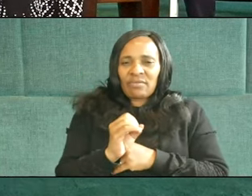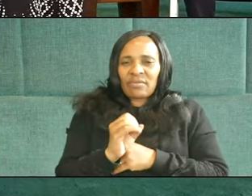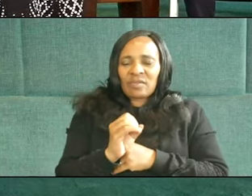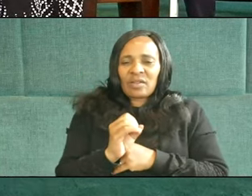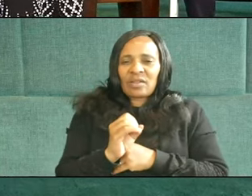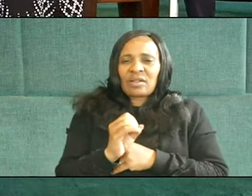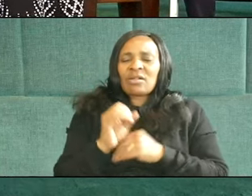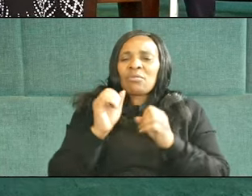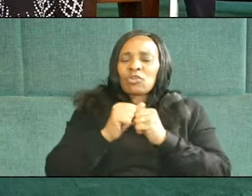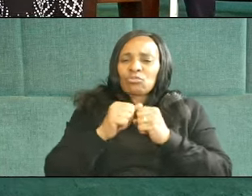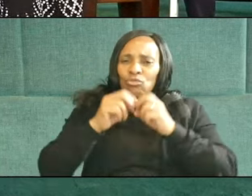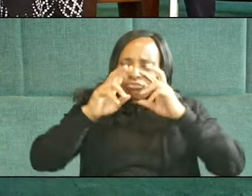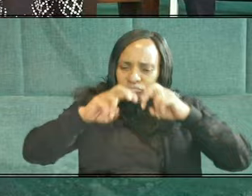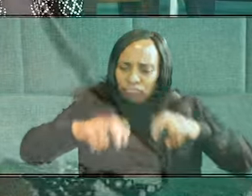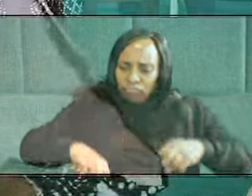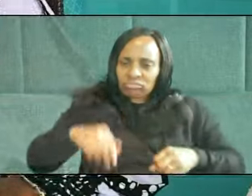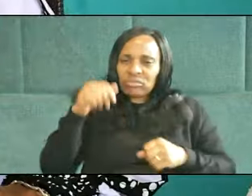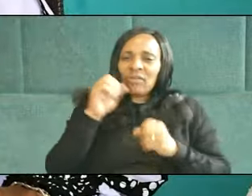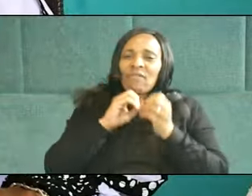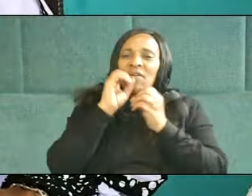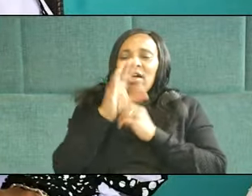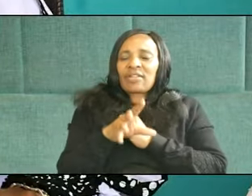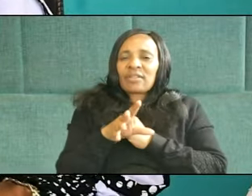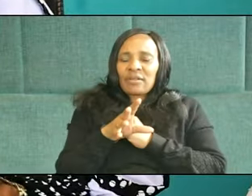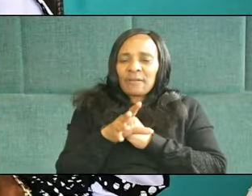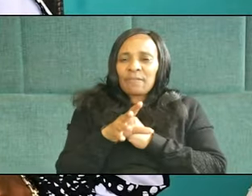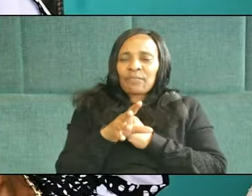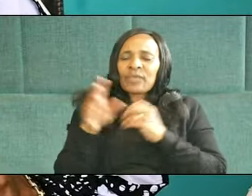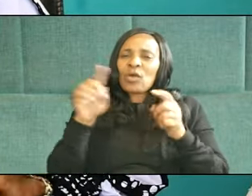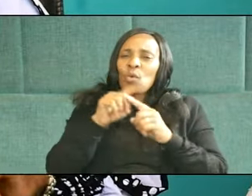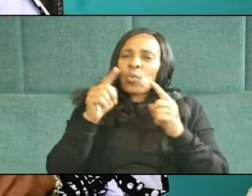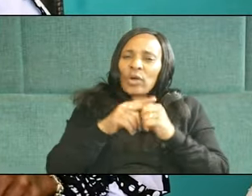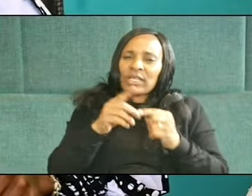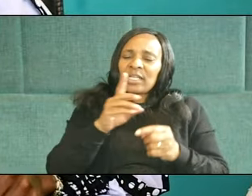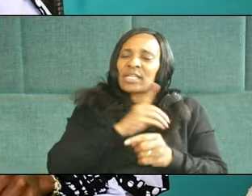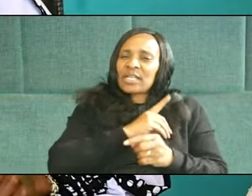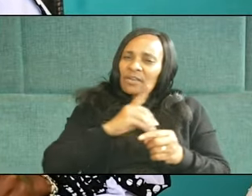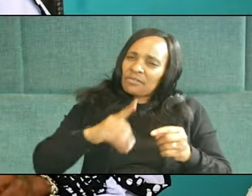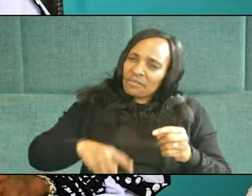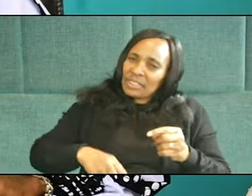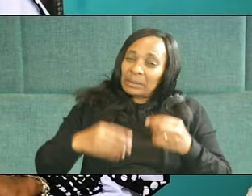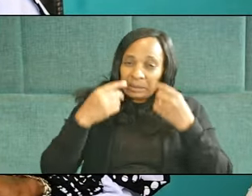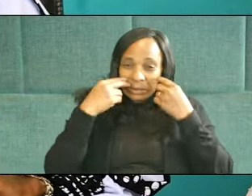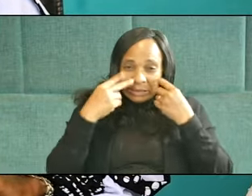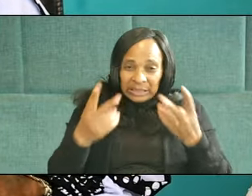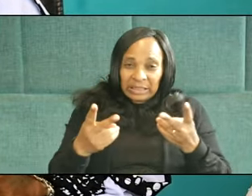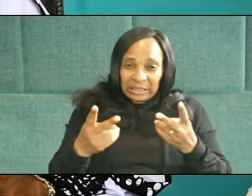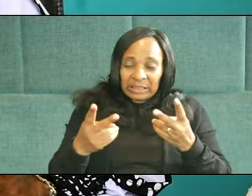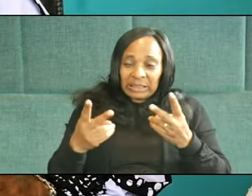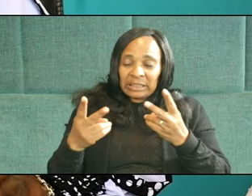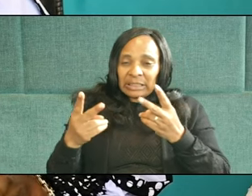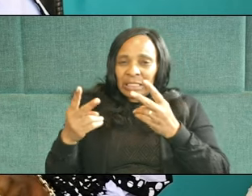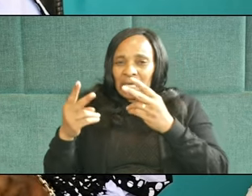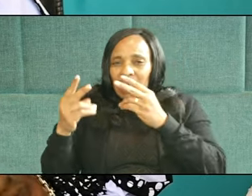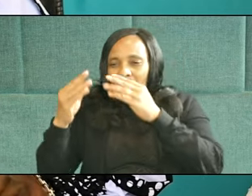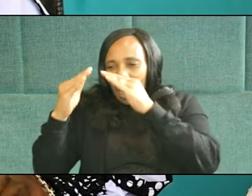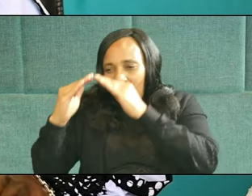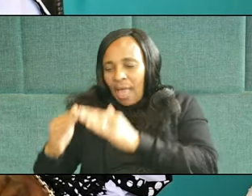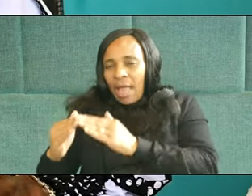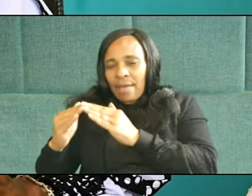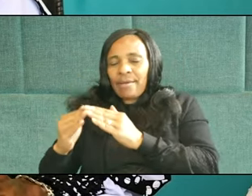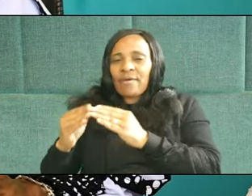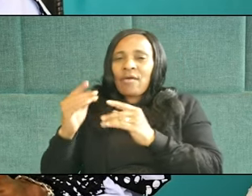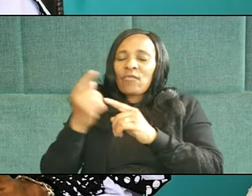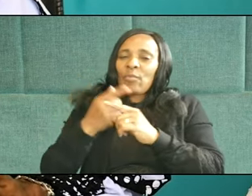Just kind of digging further into this, when David first sought refuge in the land of the